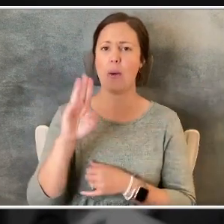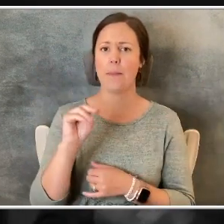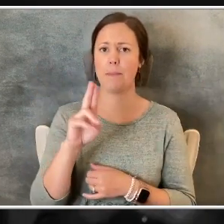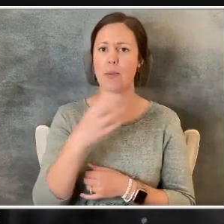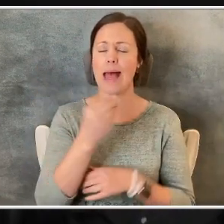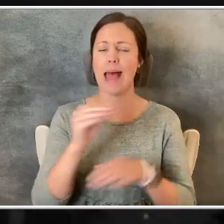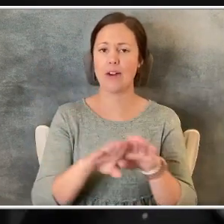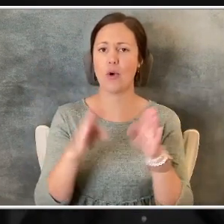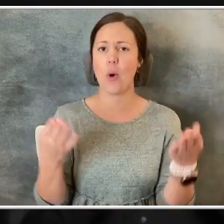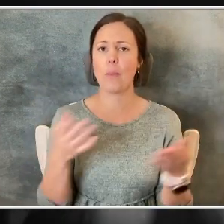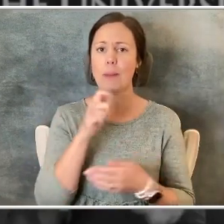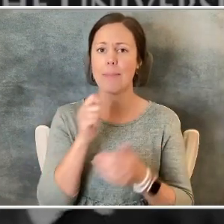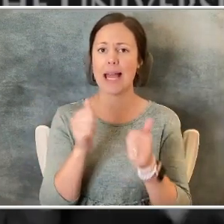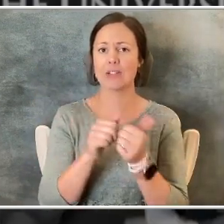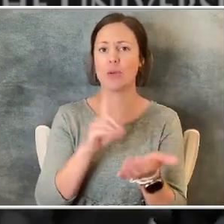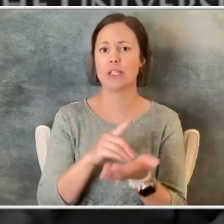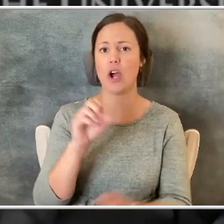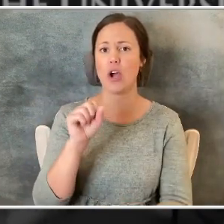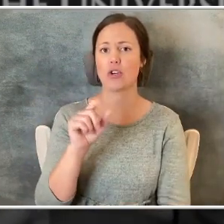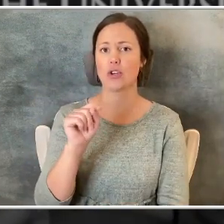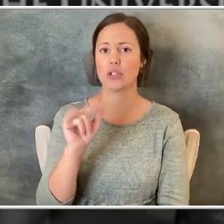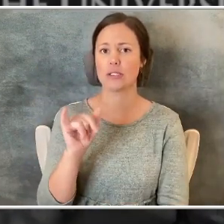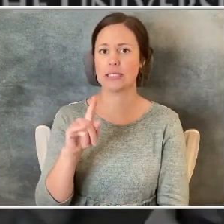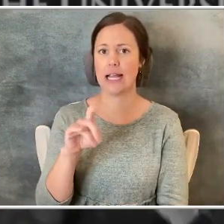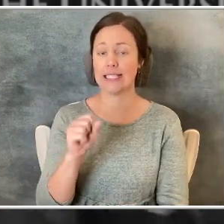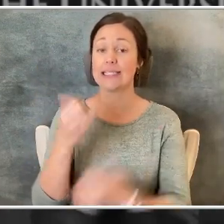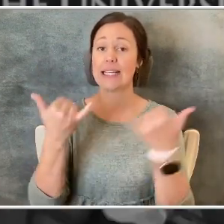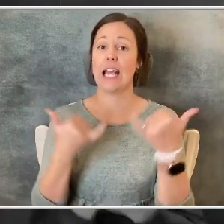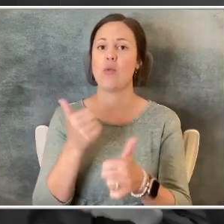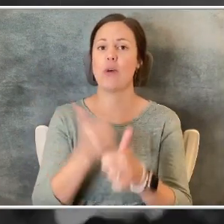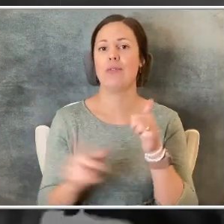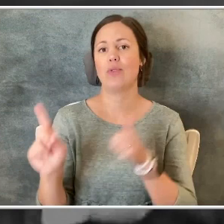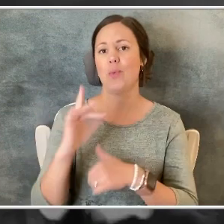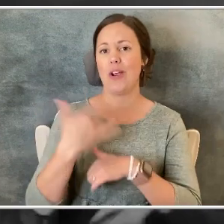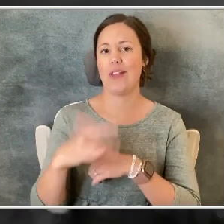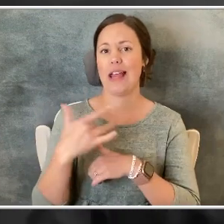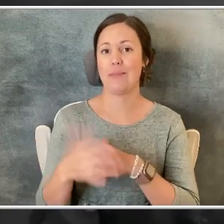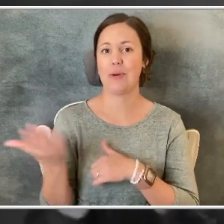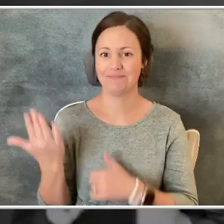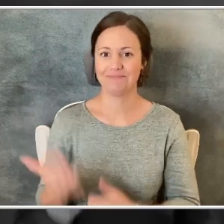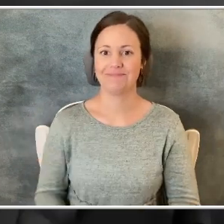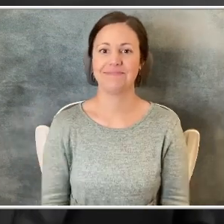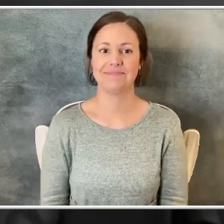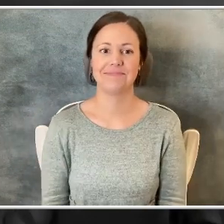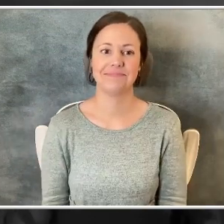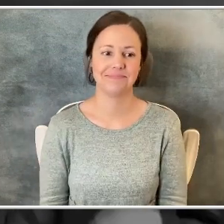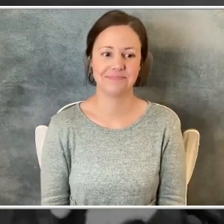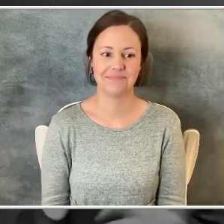mics with Dr. Stites podcasts. Now everywhere podcasts are available.